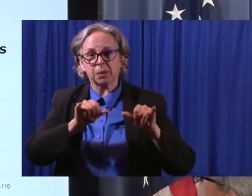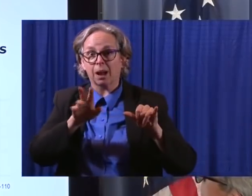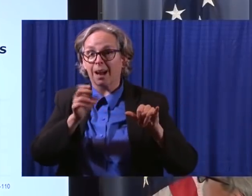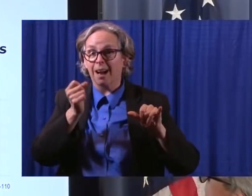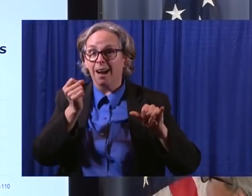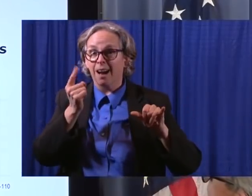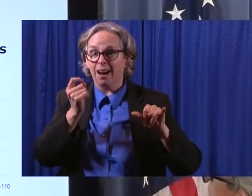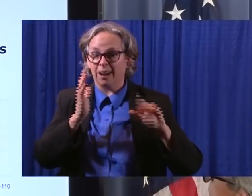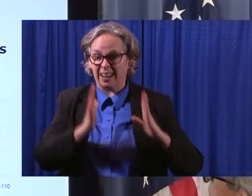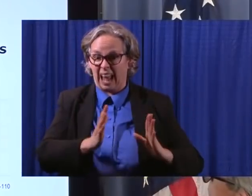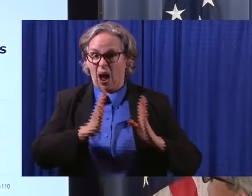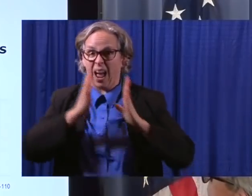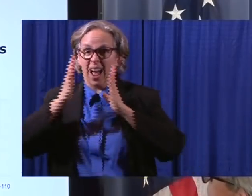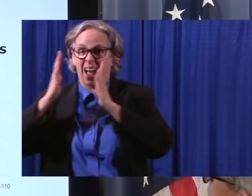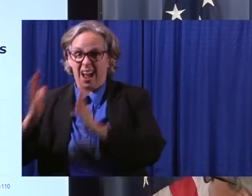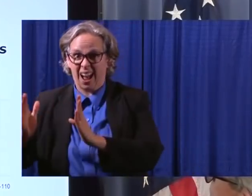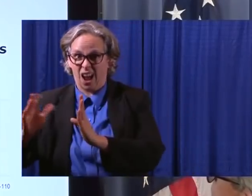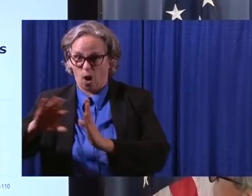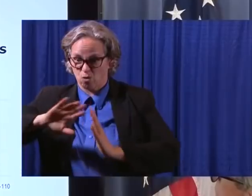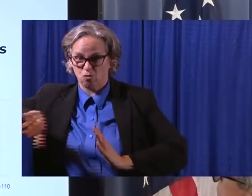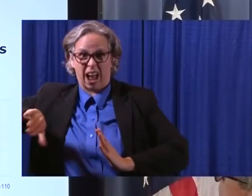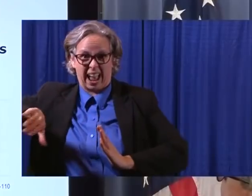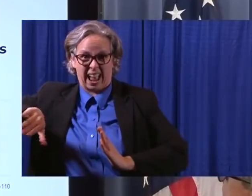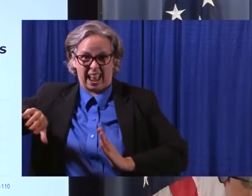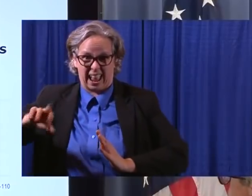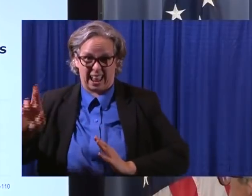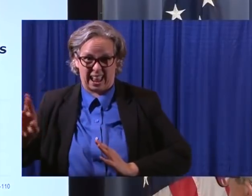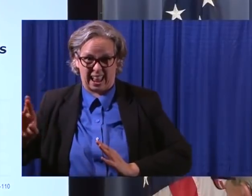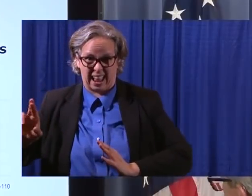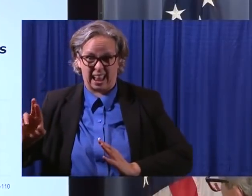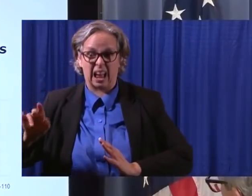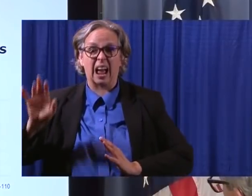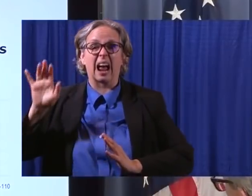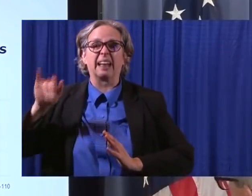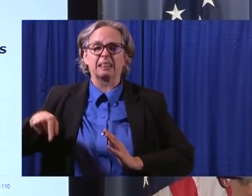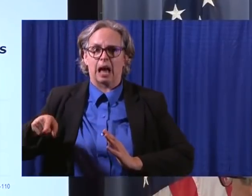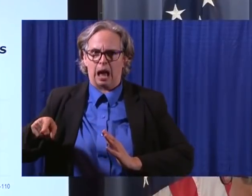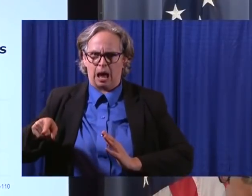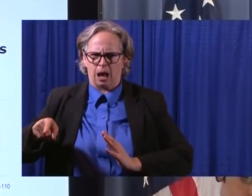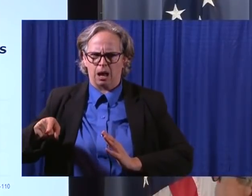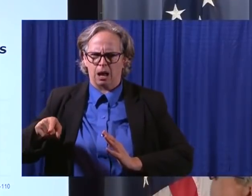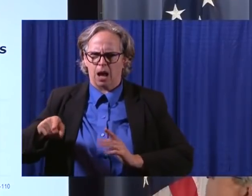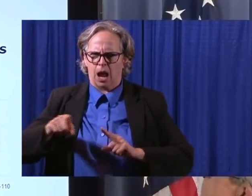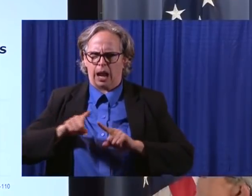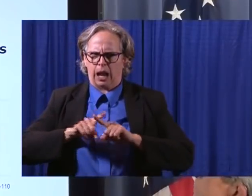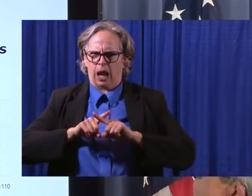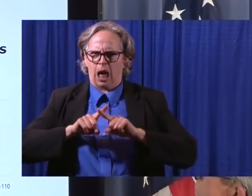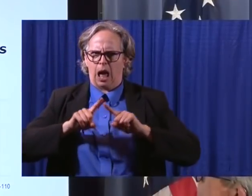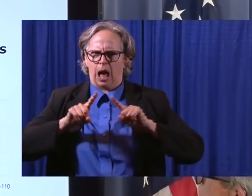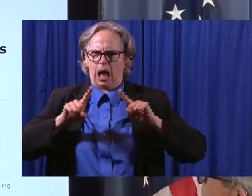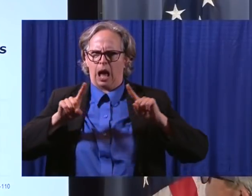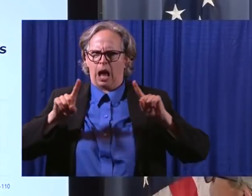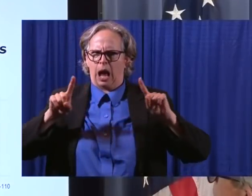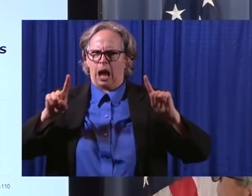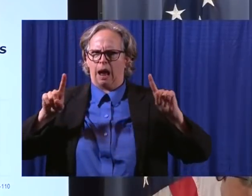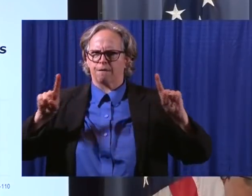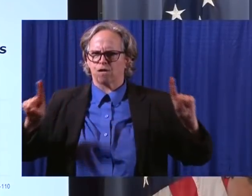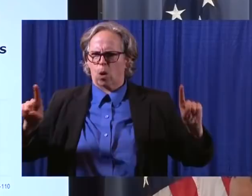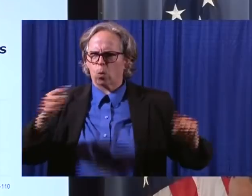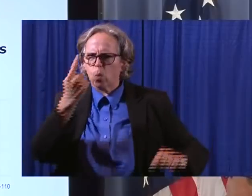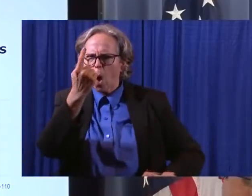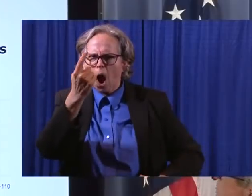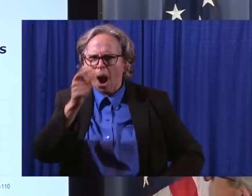looking at the distribution of the positive test results on the graph on the right, you can see that we've actually seen a